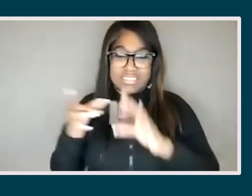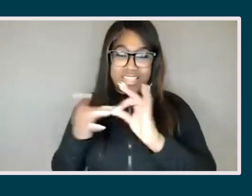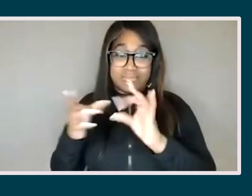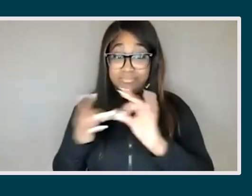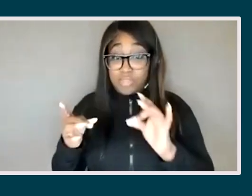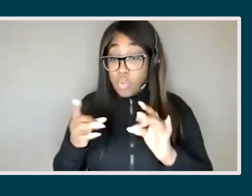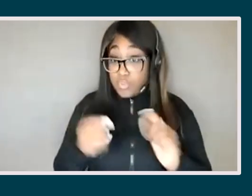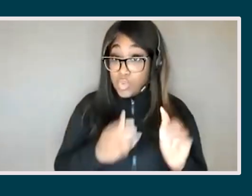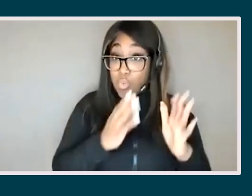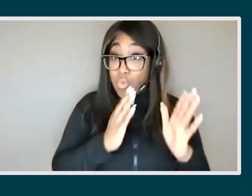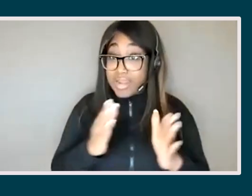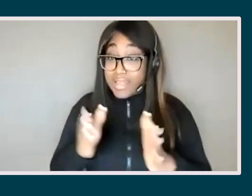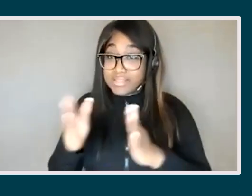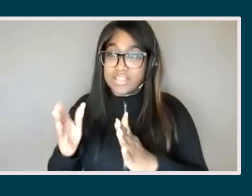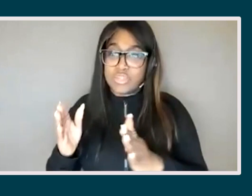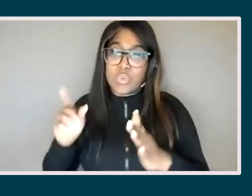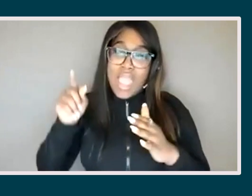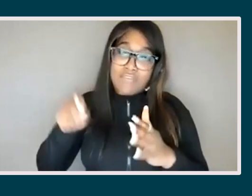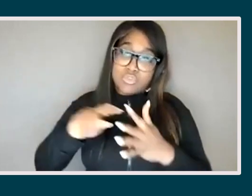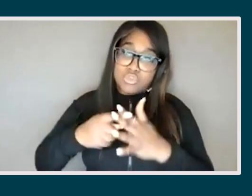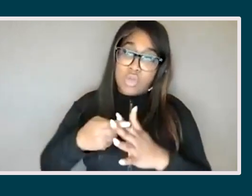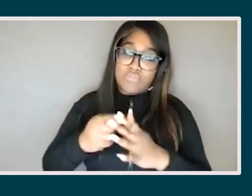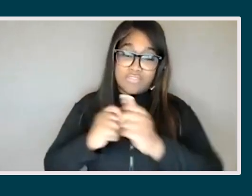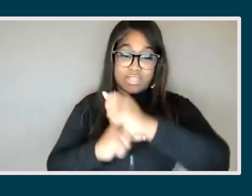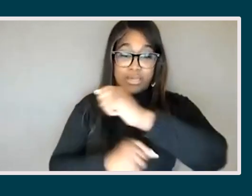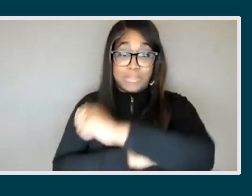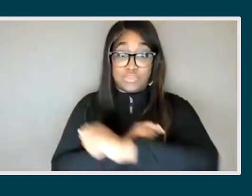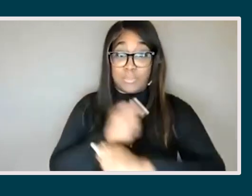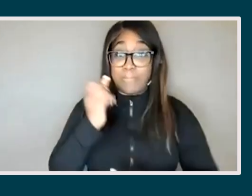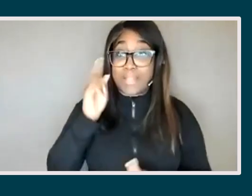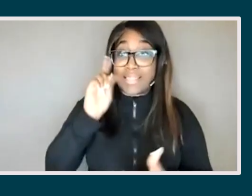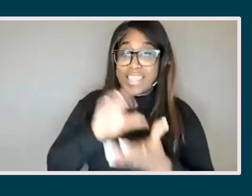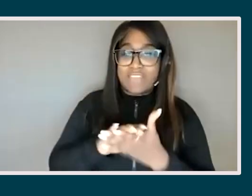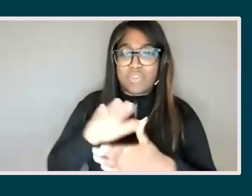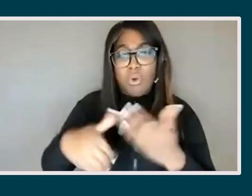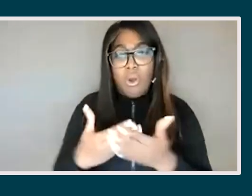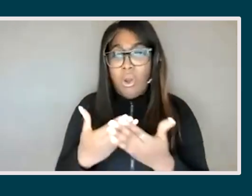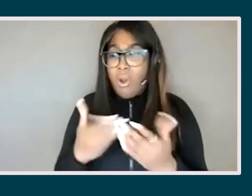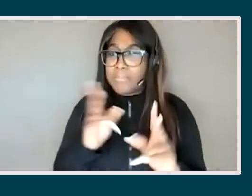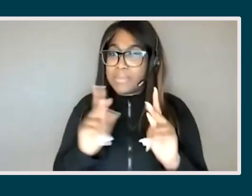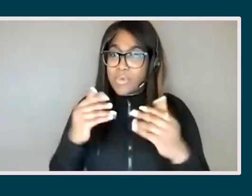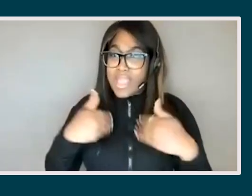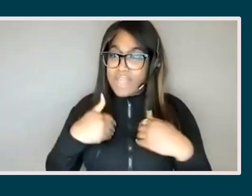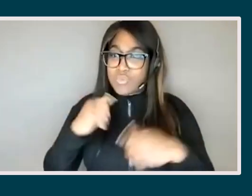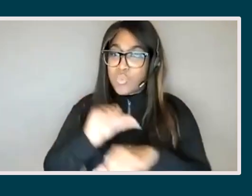have to start from the fundamental belief that all people have some worth, that all people are worth talking to. All meaning